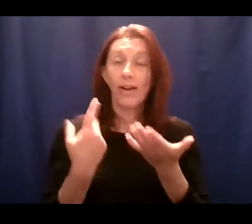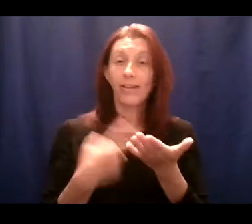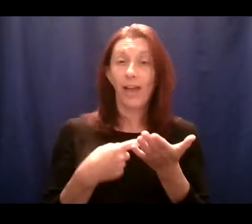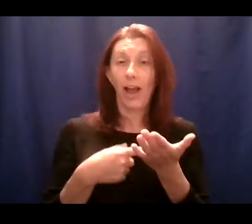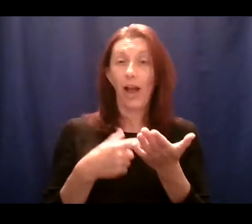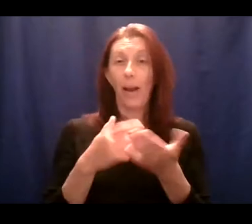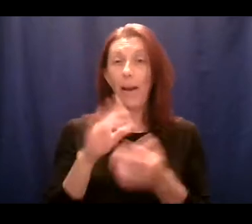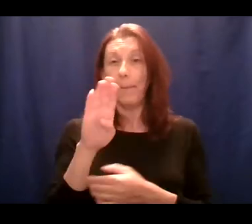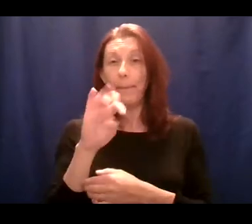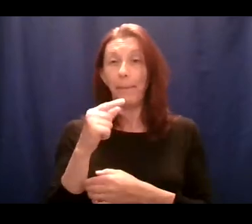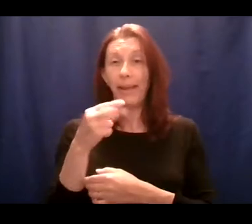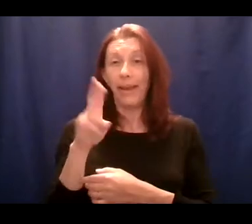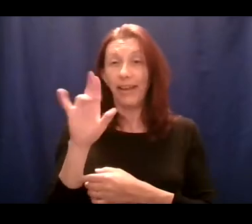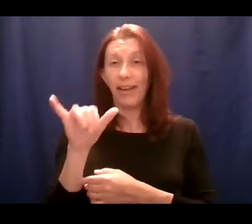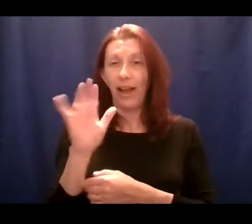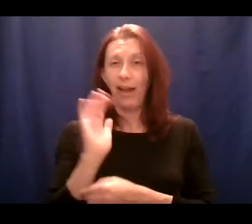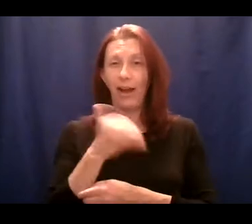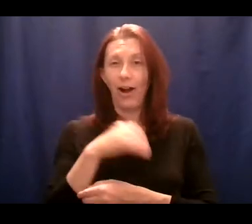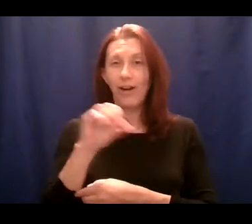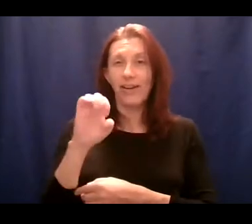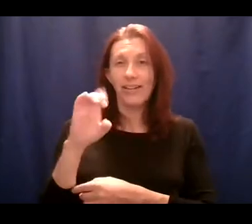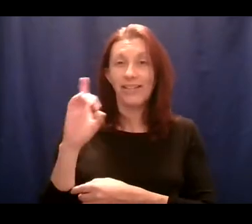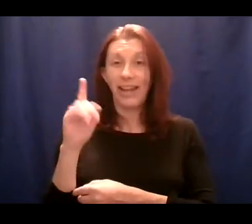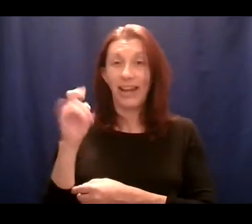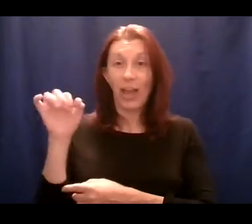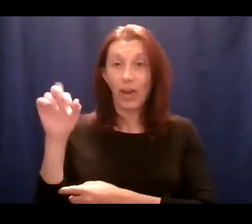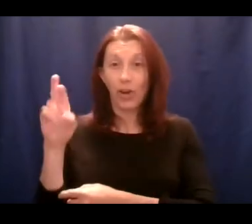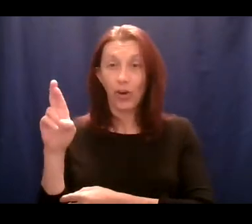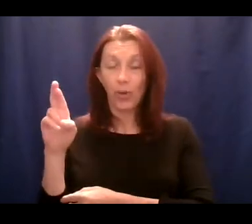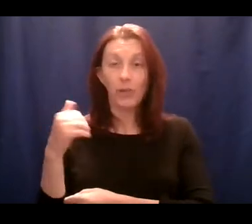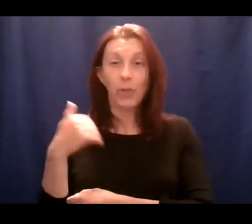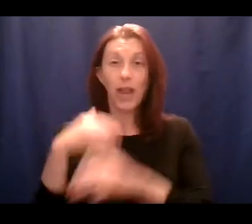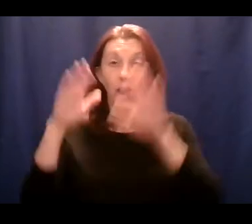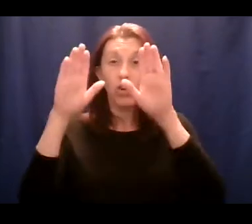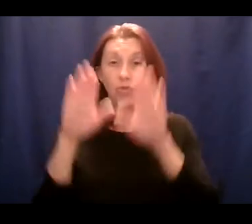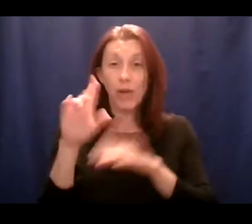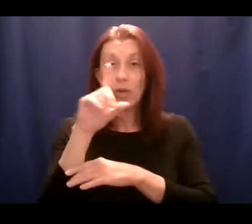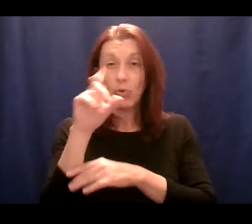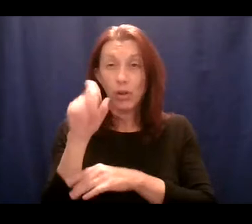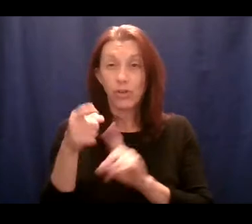do that. We had a great question from one of our explorers. Do